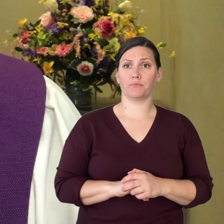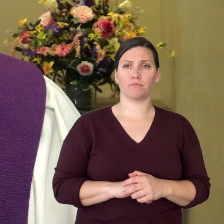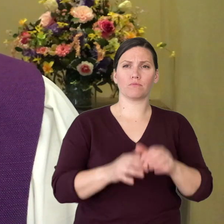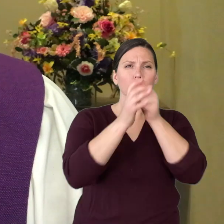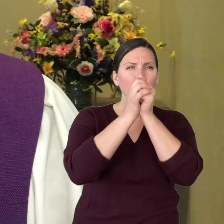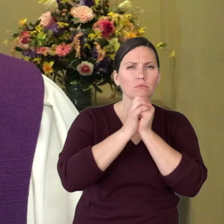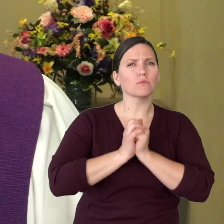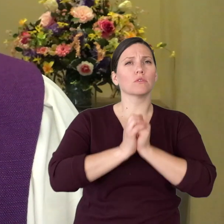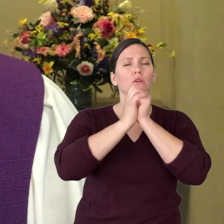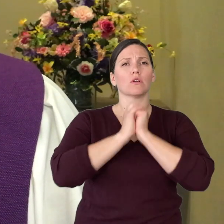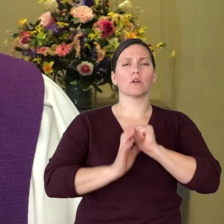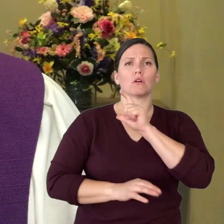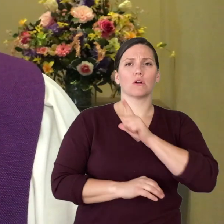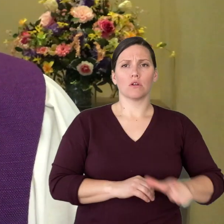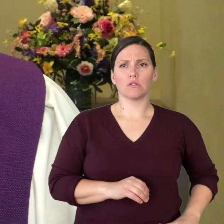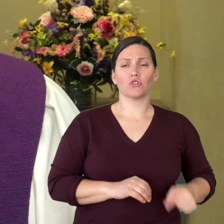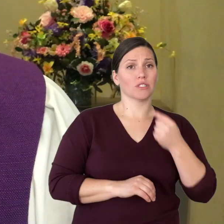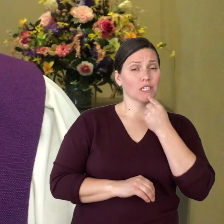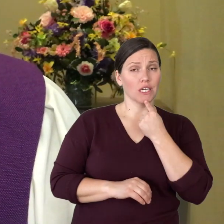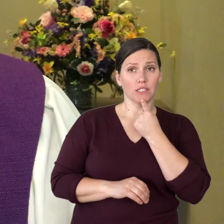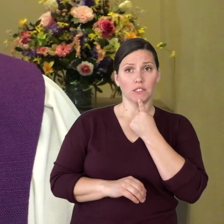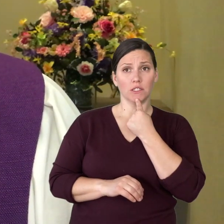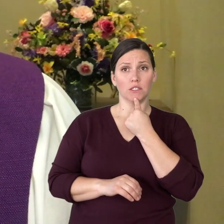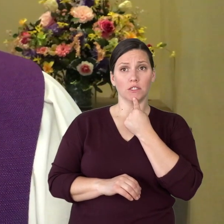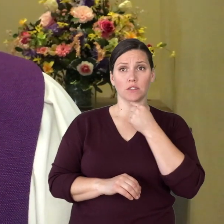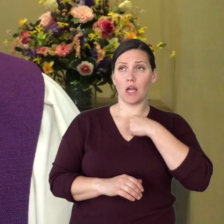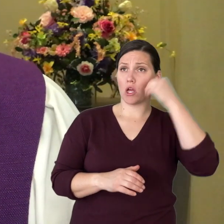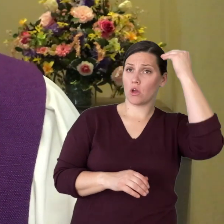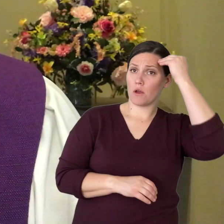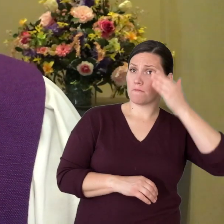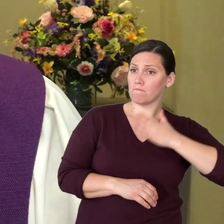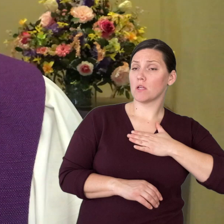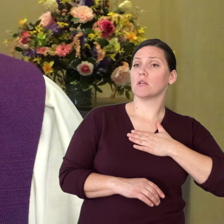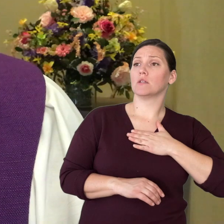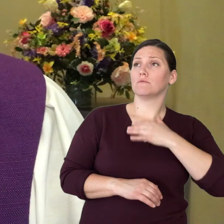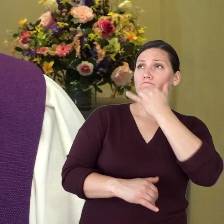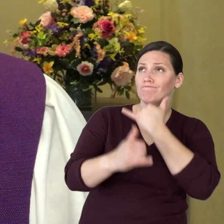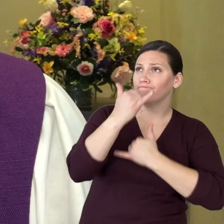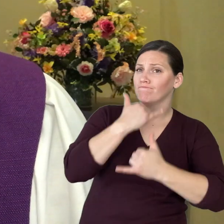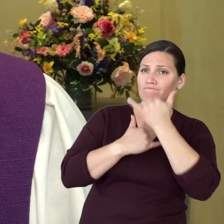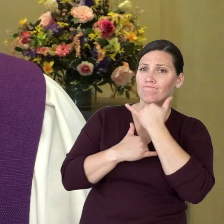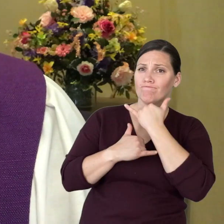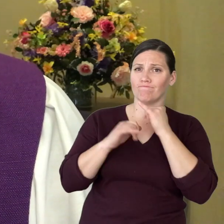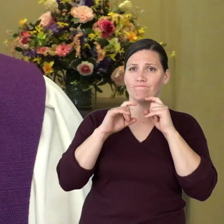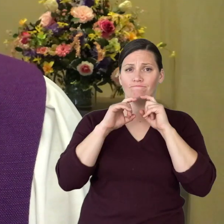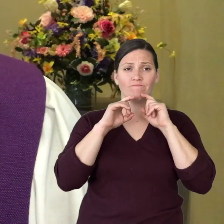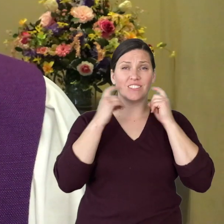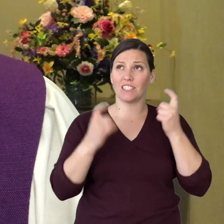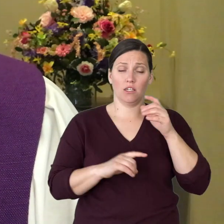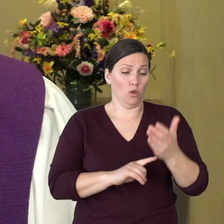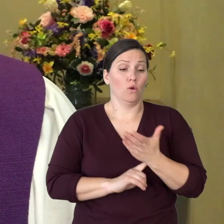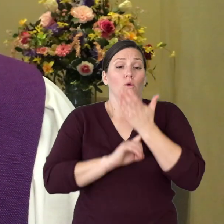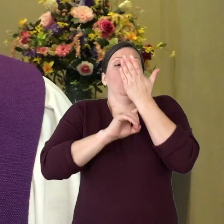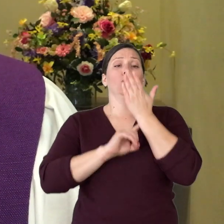You can pray to the Lord and you can say, "For I know my transgressions and my sin is ever before